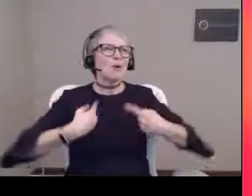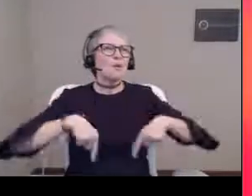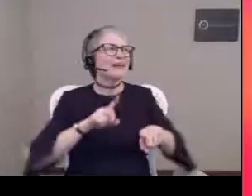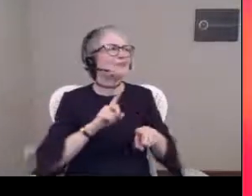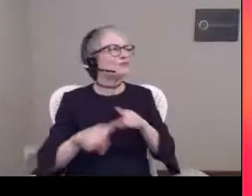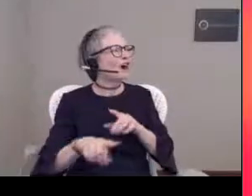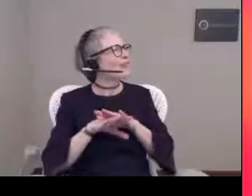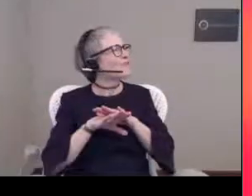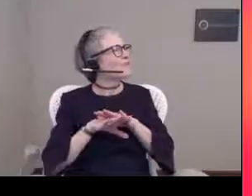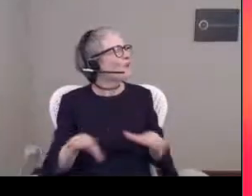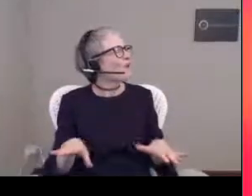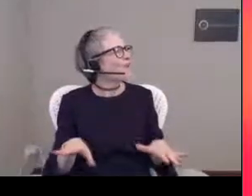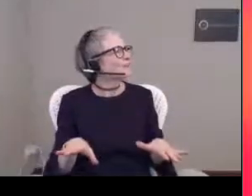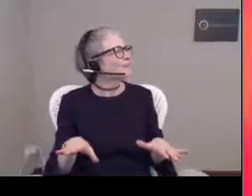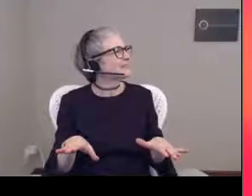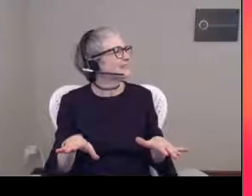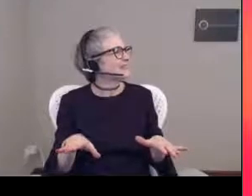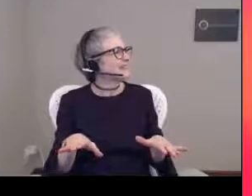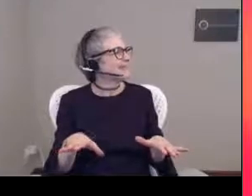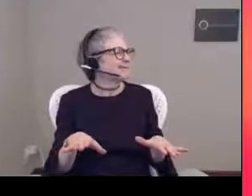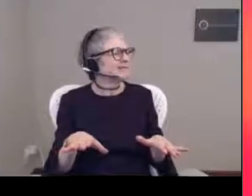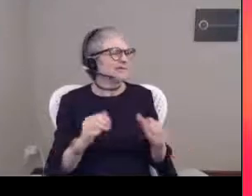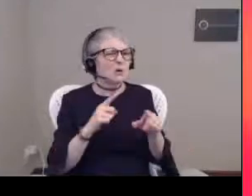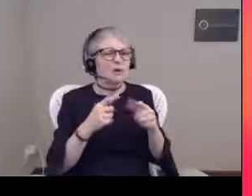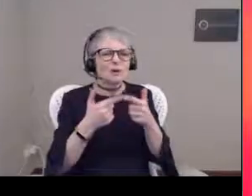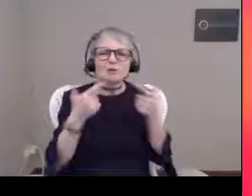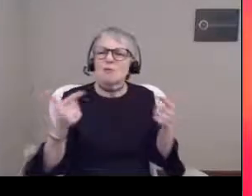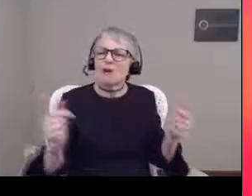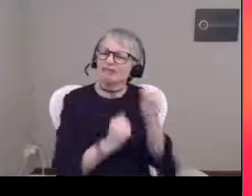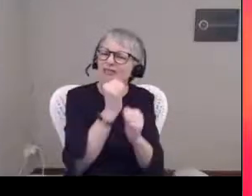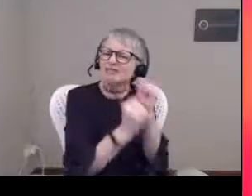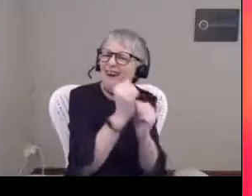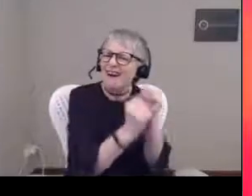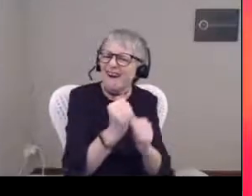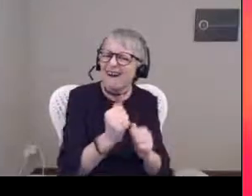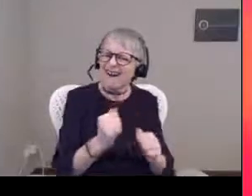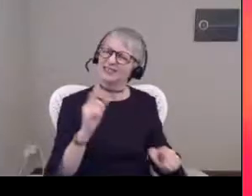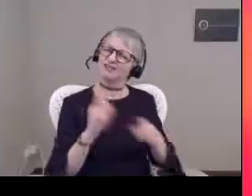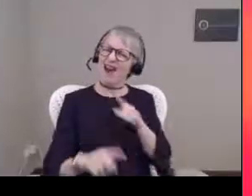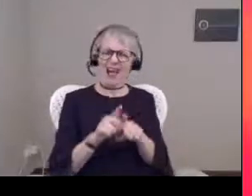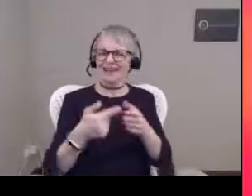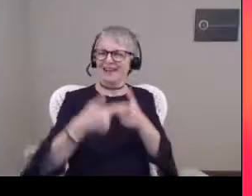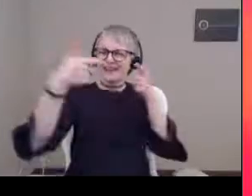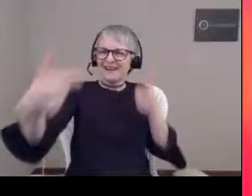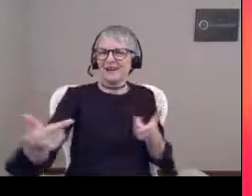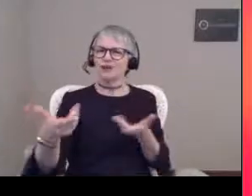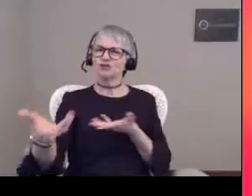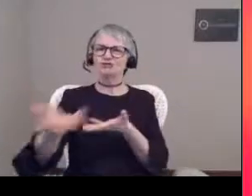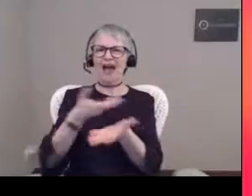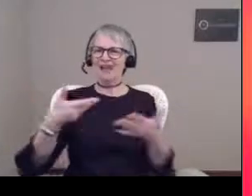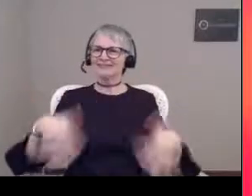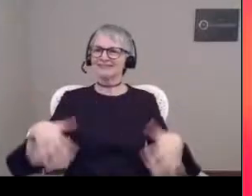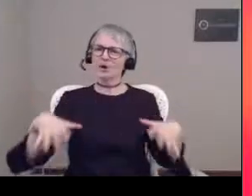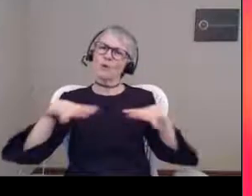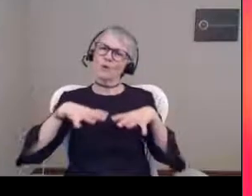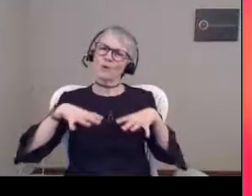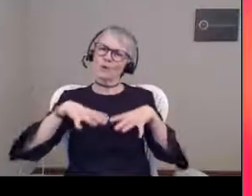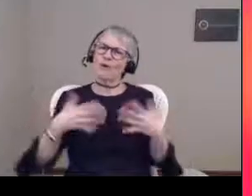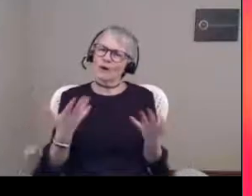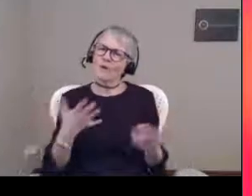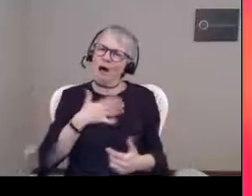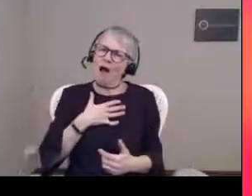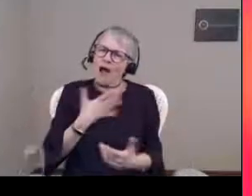initial first stage interviews as more of a chat, a get to know you, a scene setting exercise to understand if it's the right company for you and if you're right